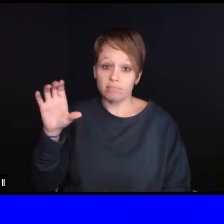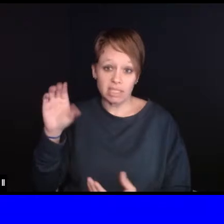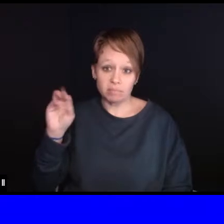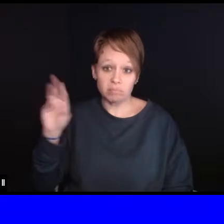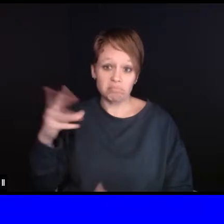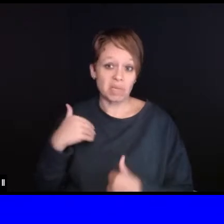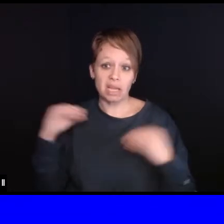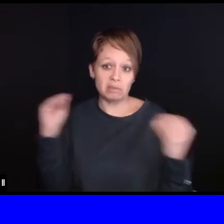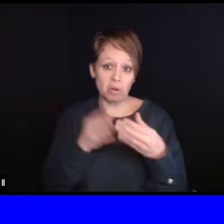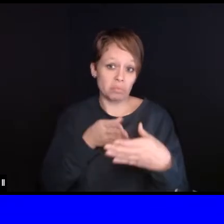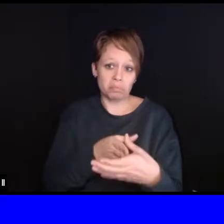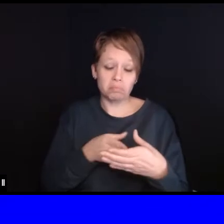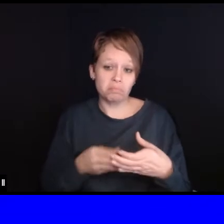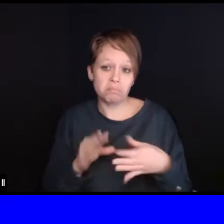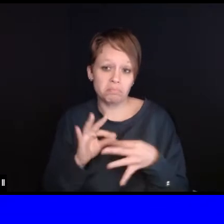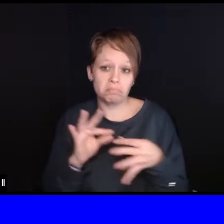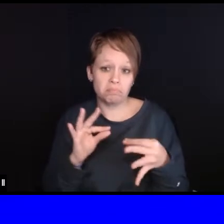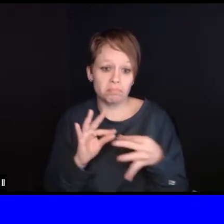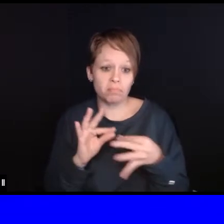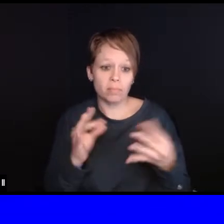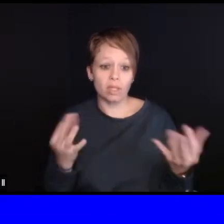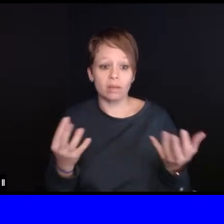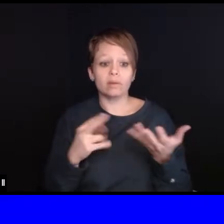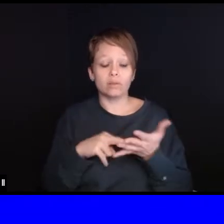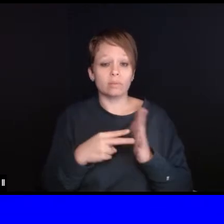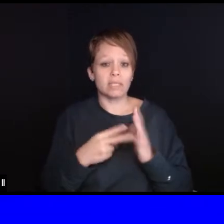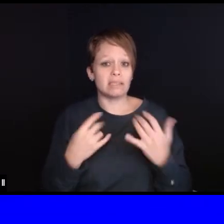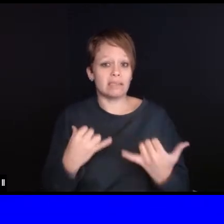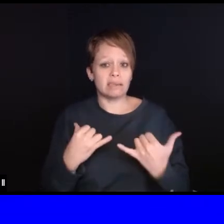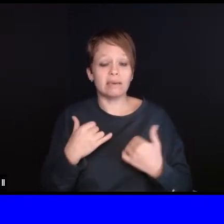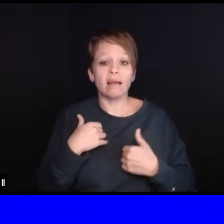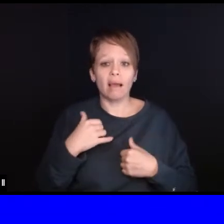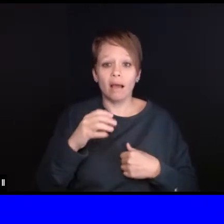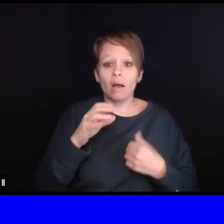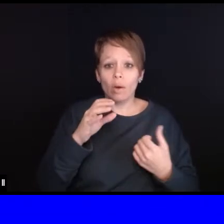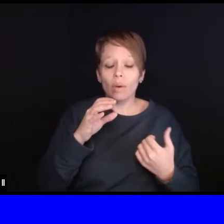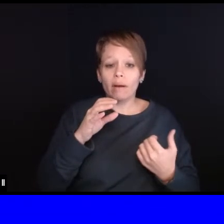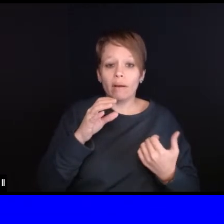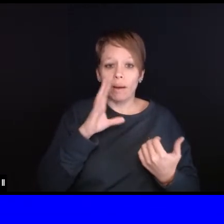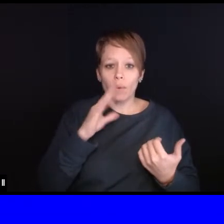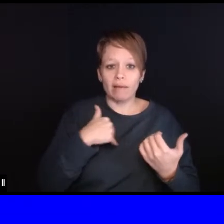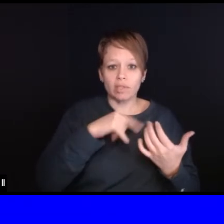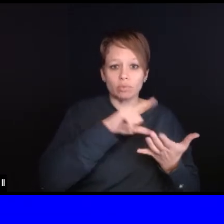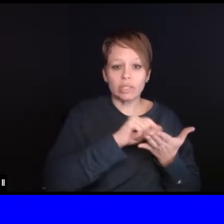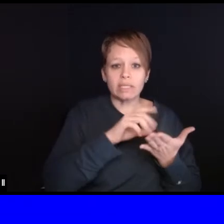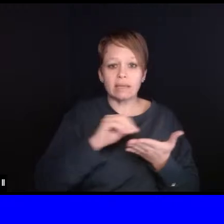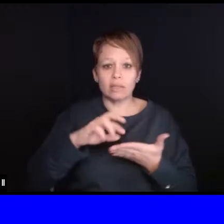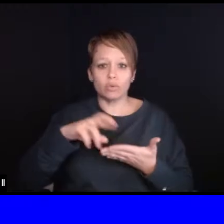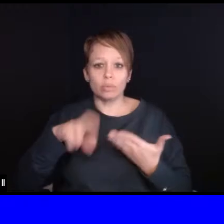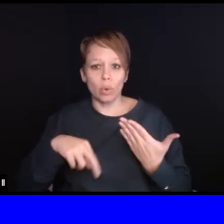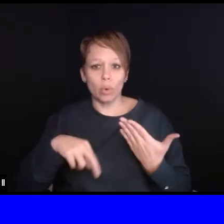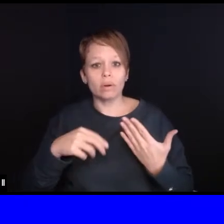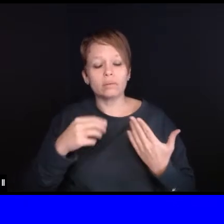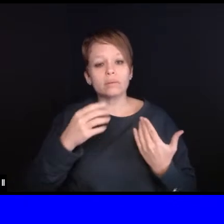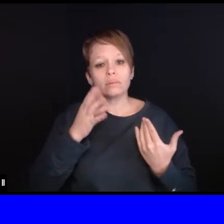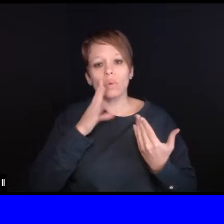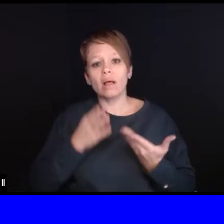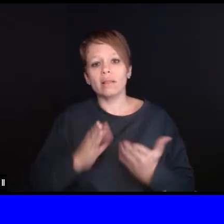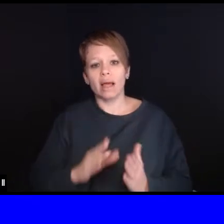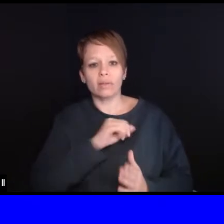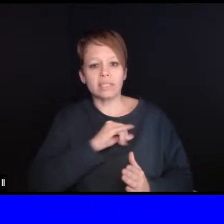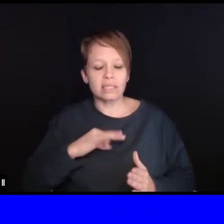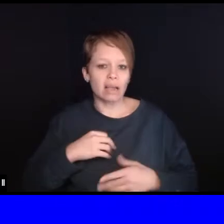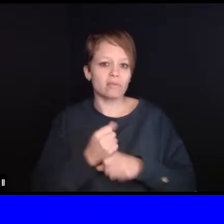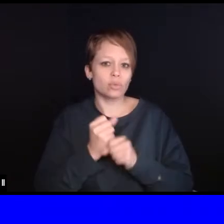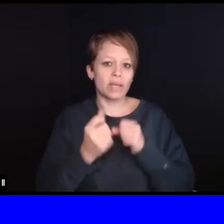in opposition to the bill. Without objection, I'll move both the print and report with leave for staff to make technical, conforming, and